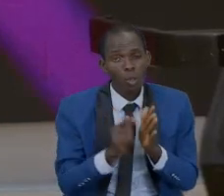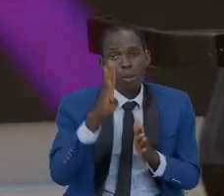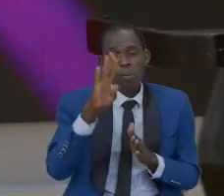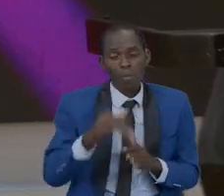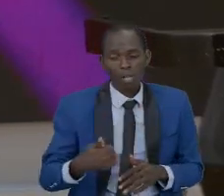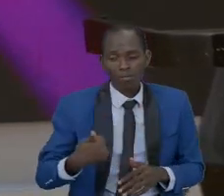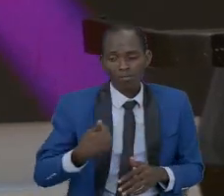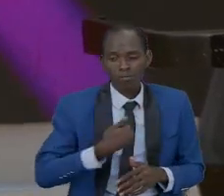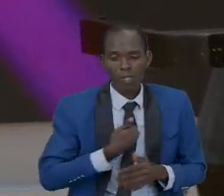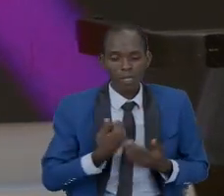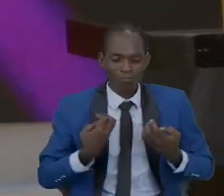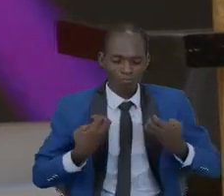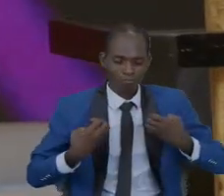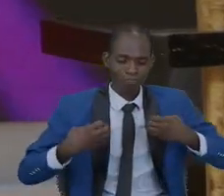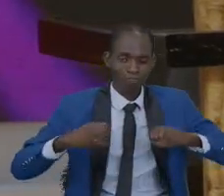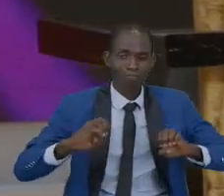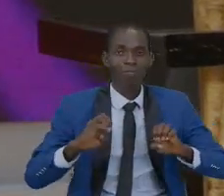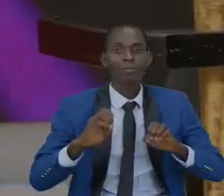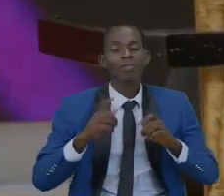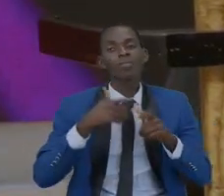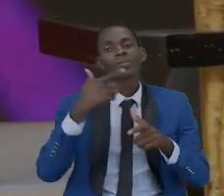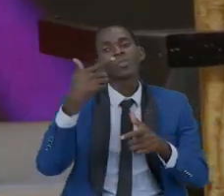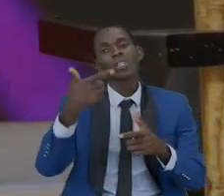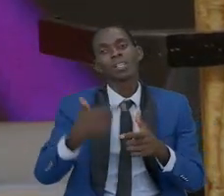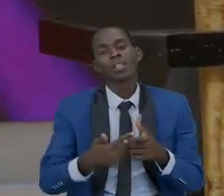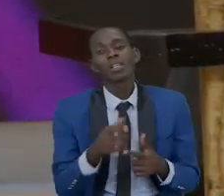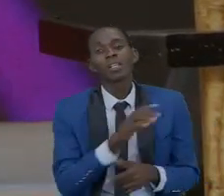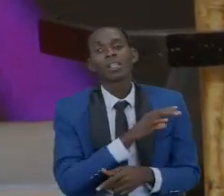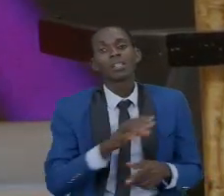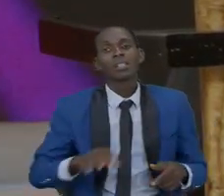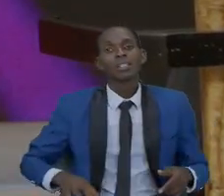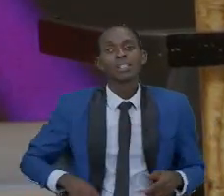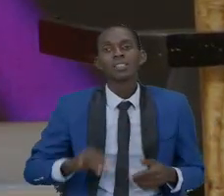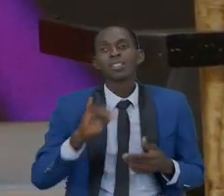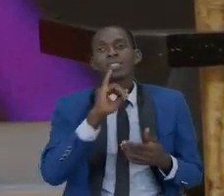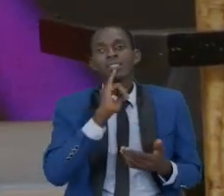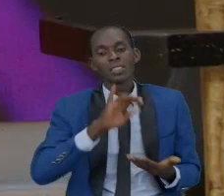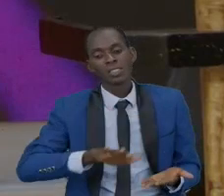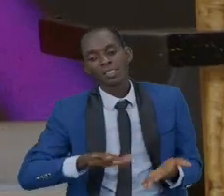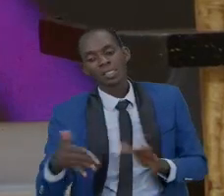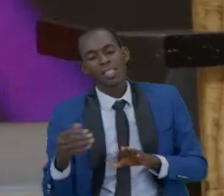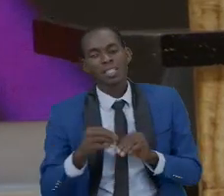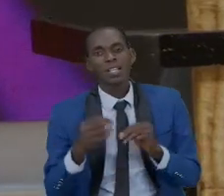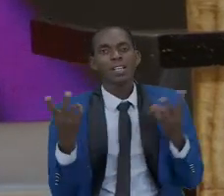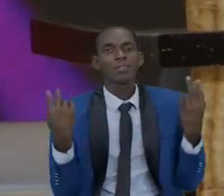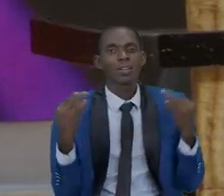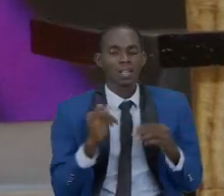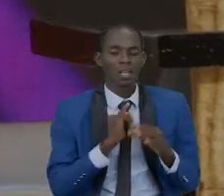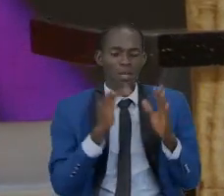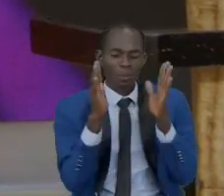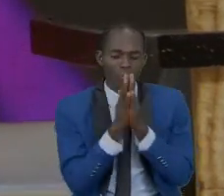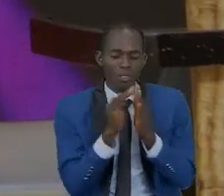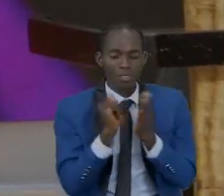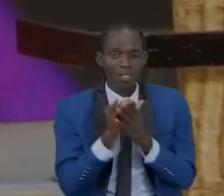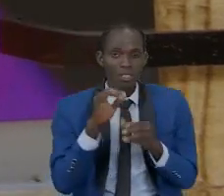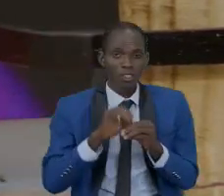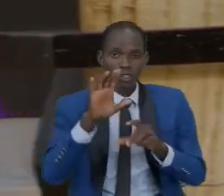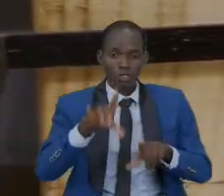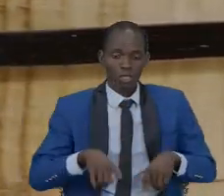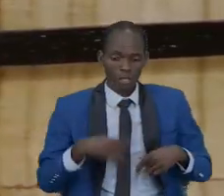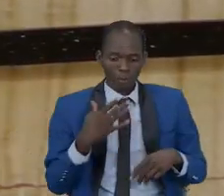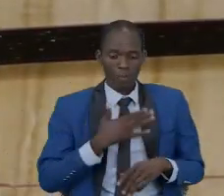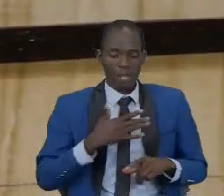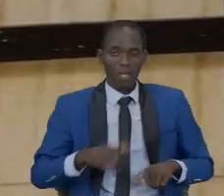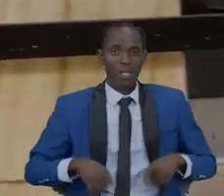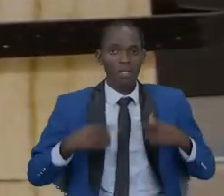by self and devil then Christ is dead in vain I pray that in your life in my